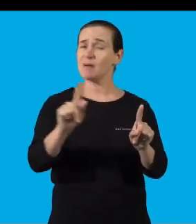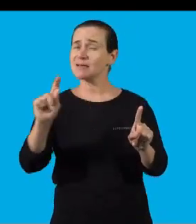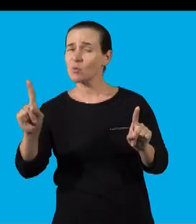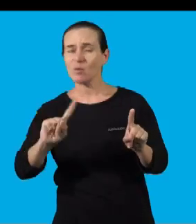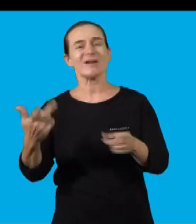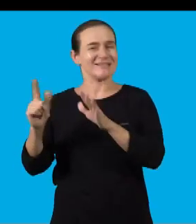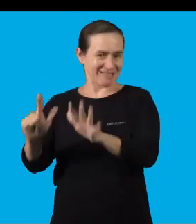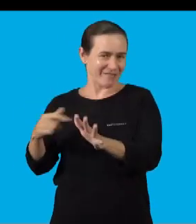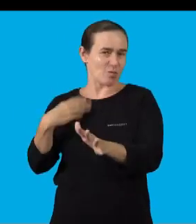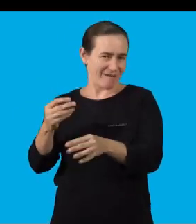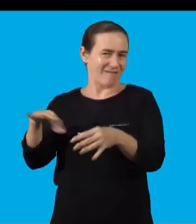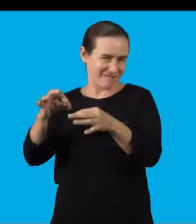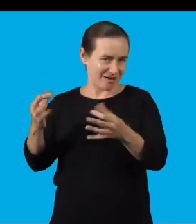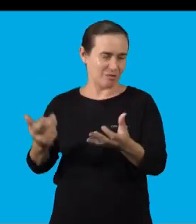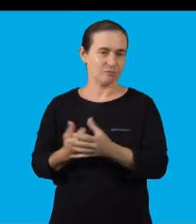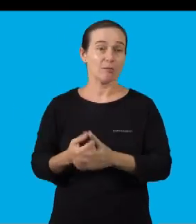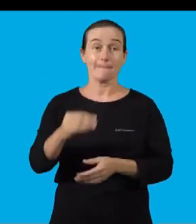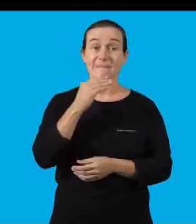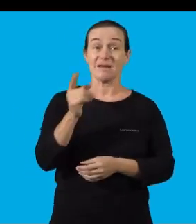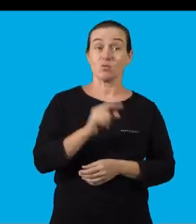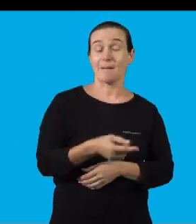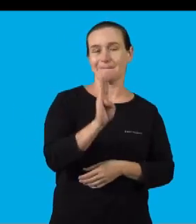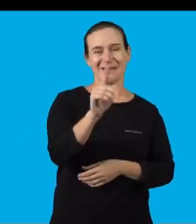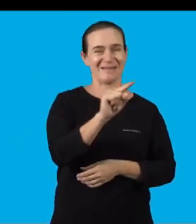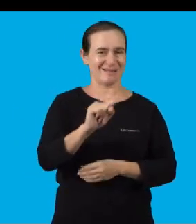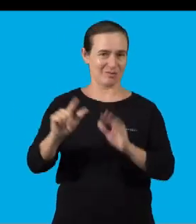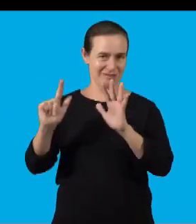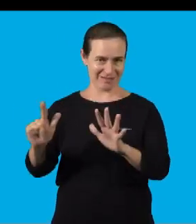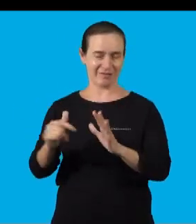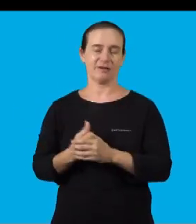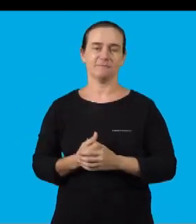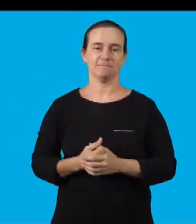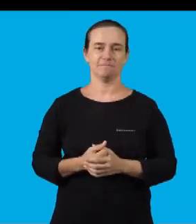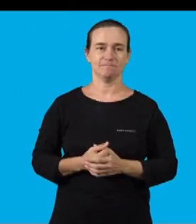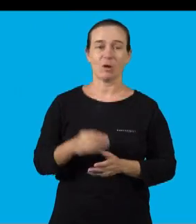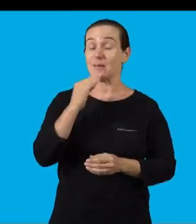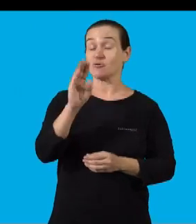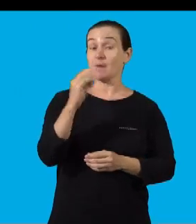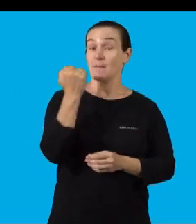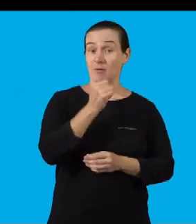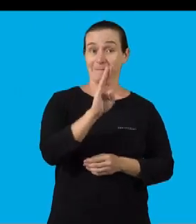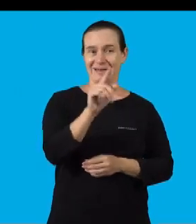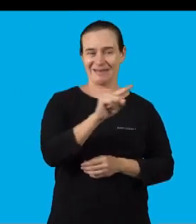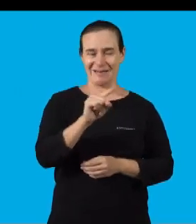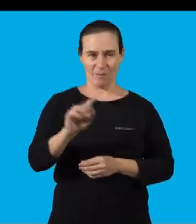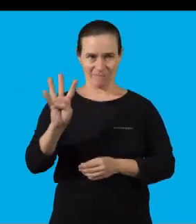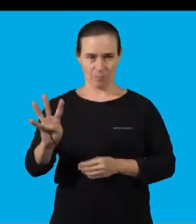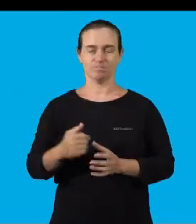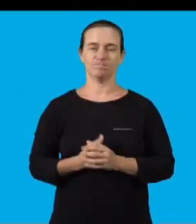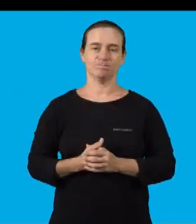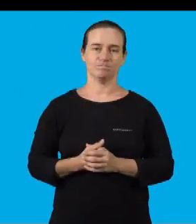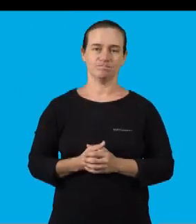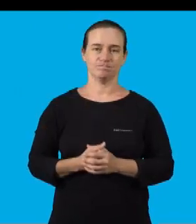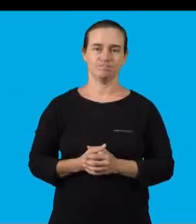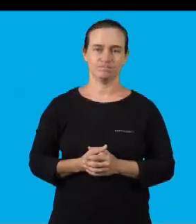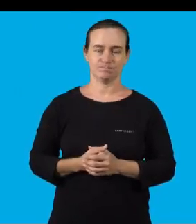t1, which is 7. Then this would mean that b is equals to a 4. Sorry for